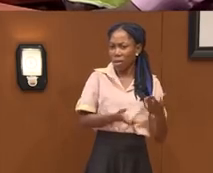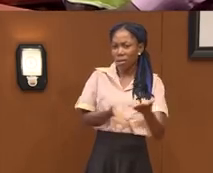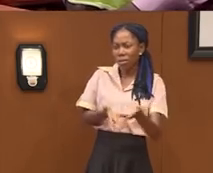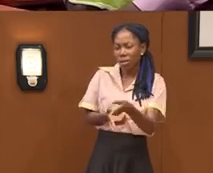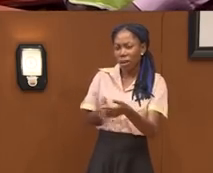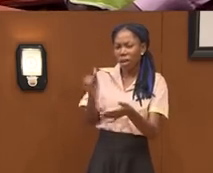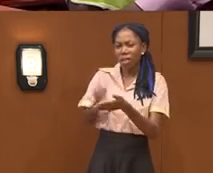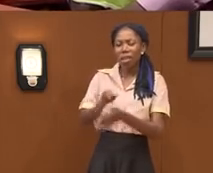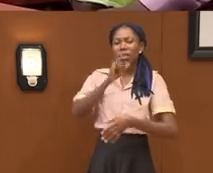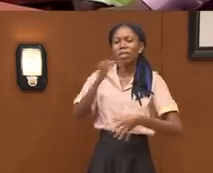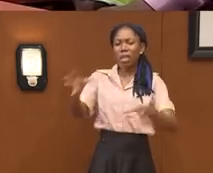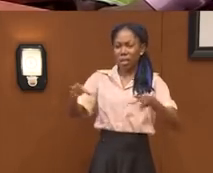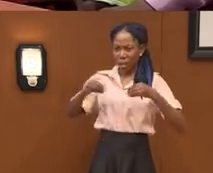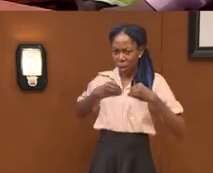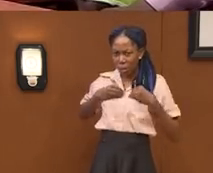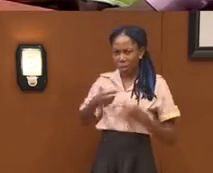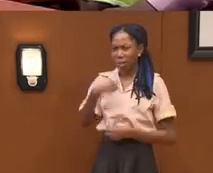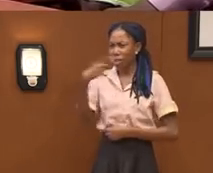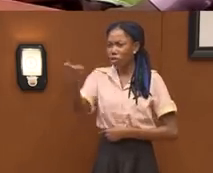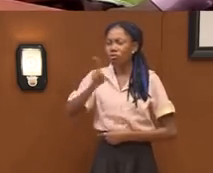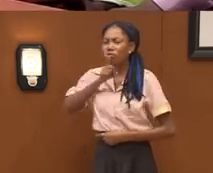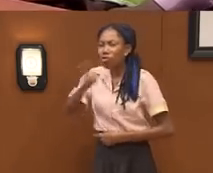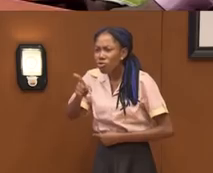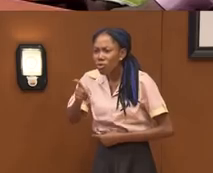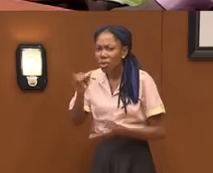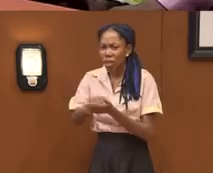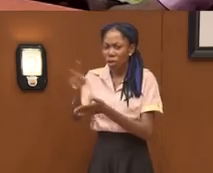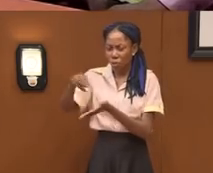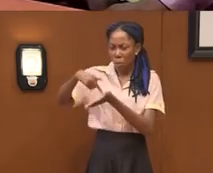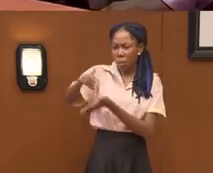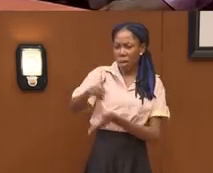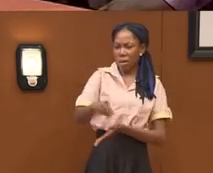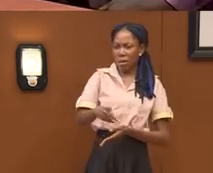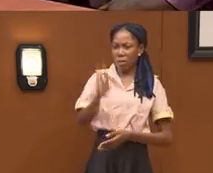is even admitting to have collected money that you cannot prove you gave to him.